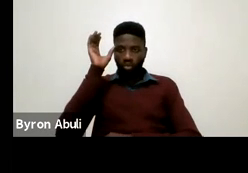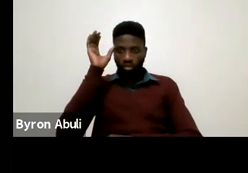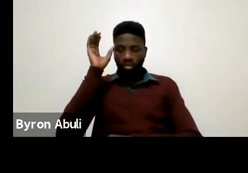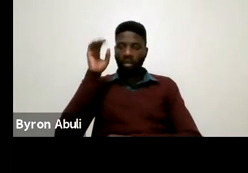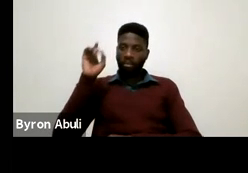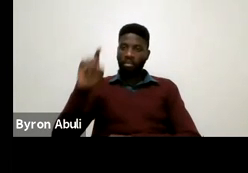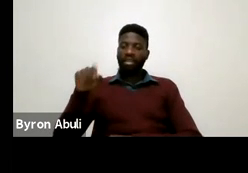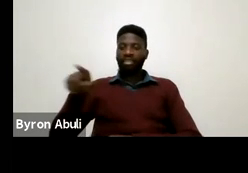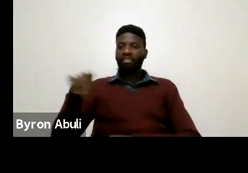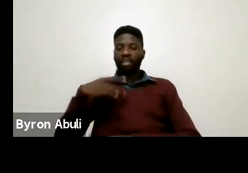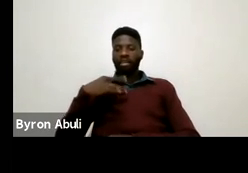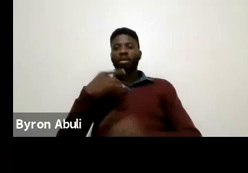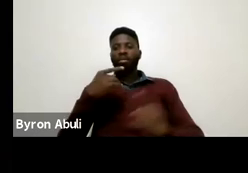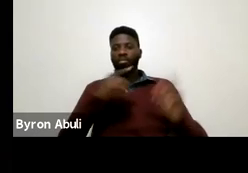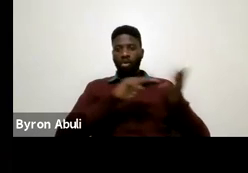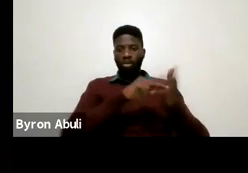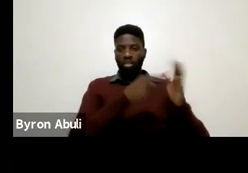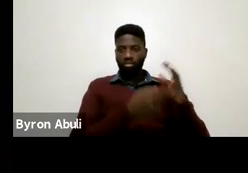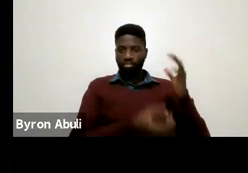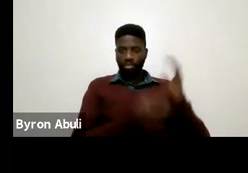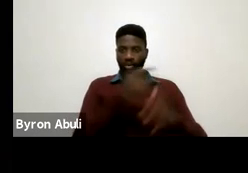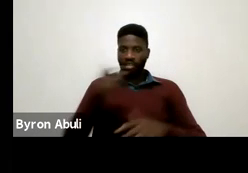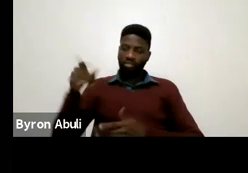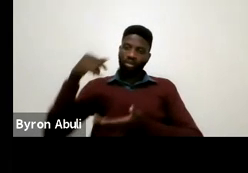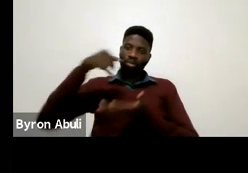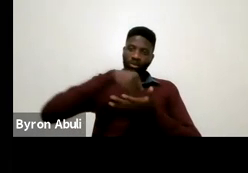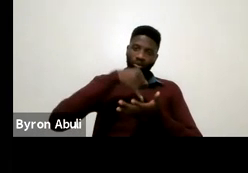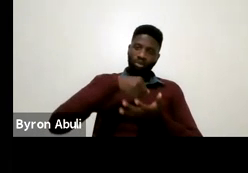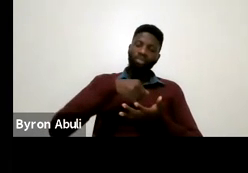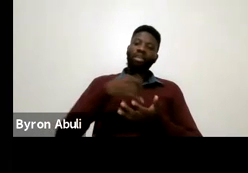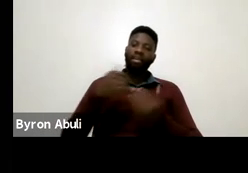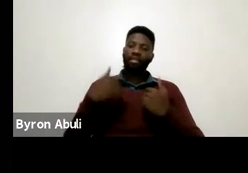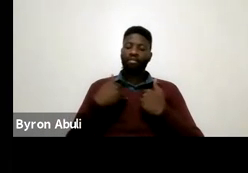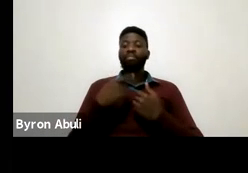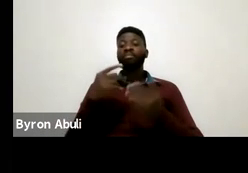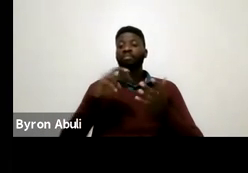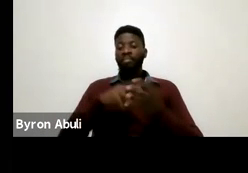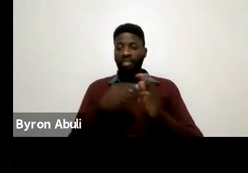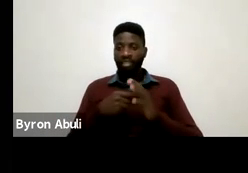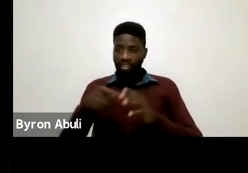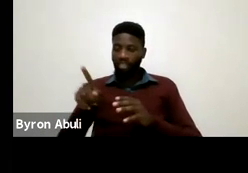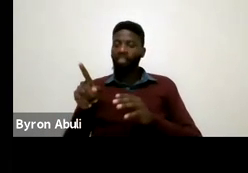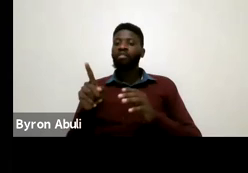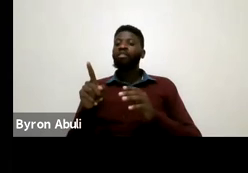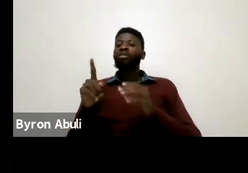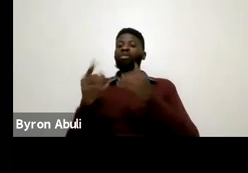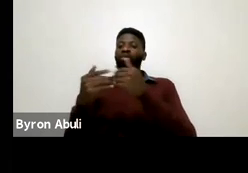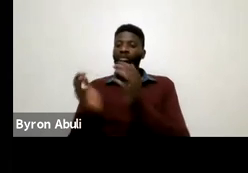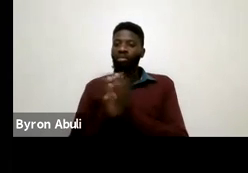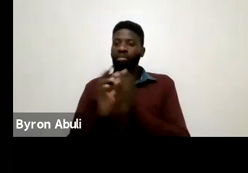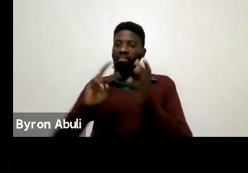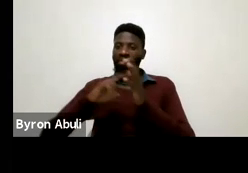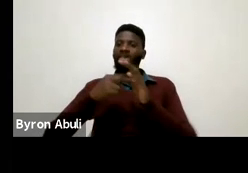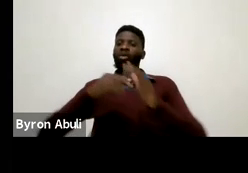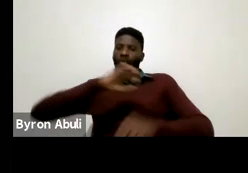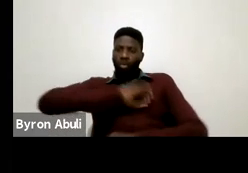And when we talk about involving the community, it's not that they'll be the people owning the thing that you've started,